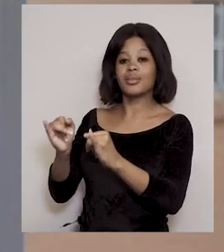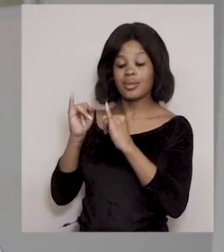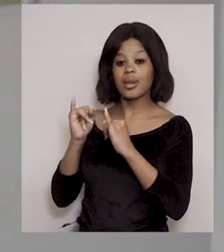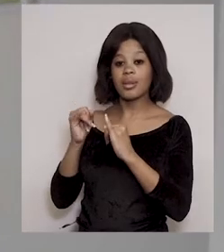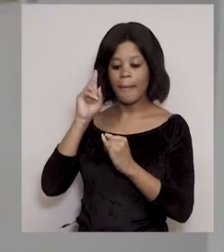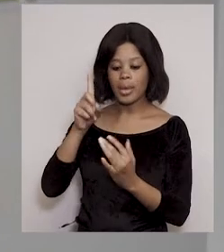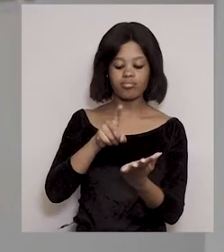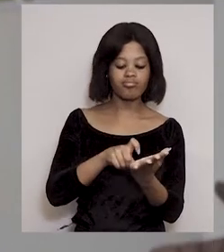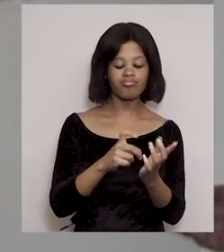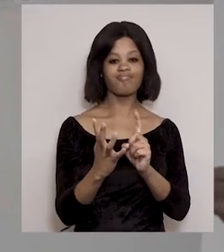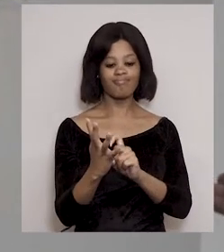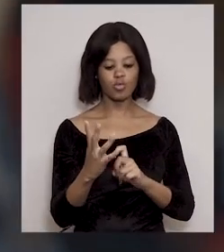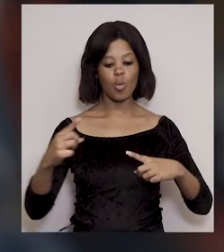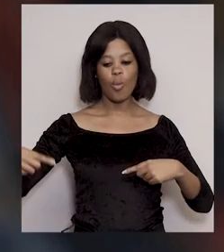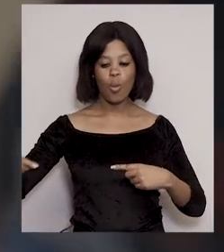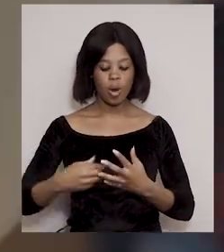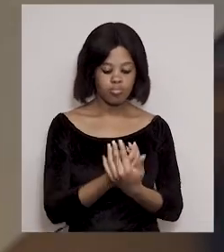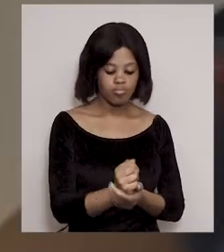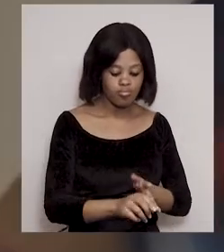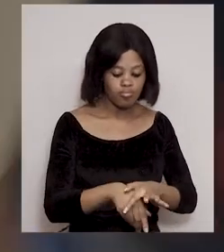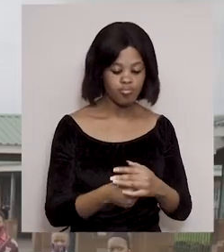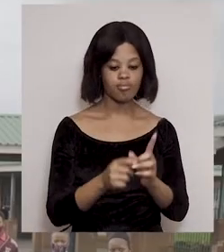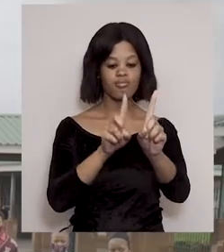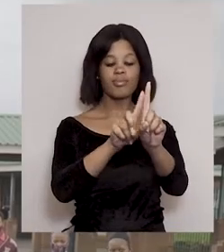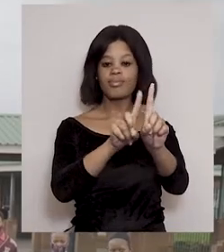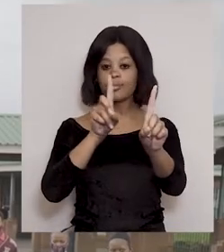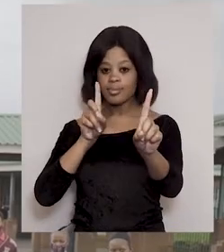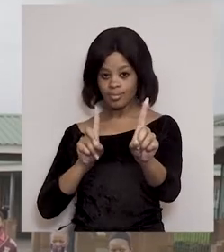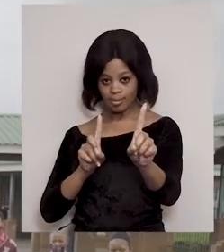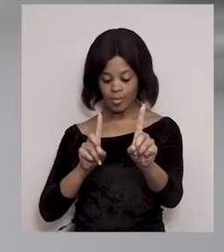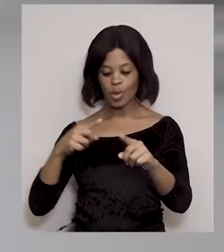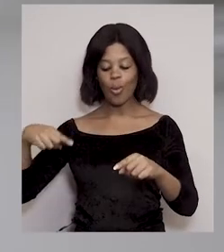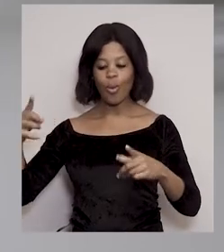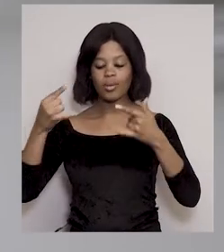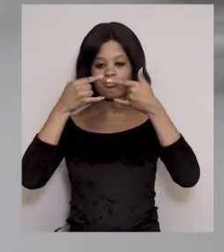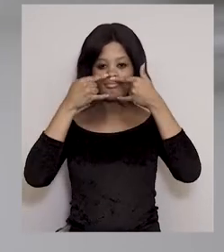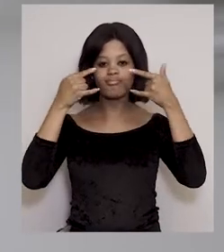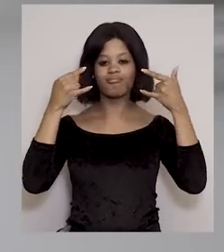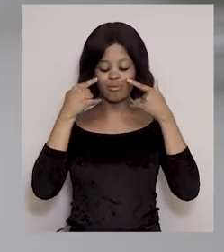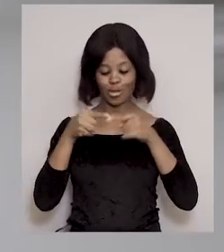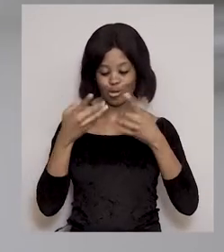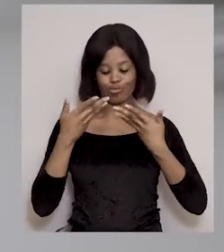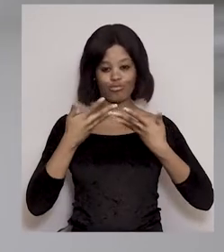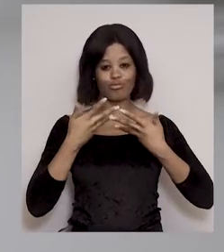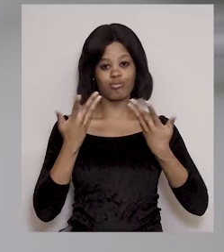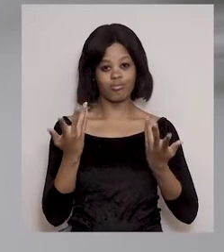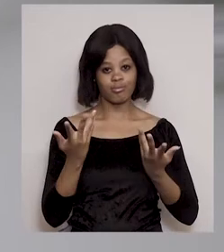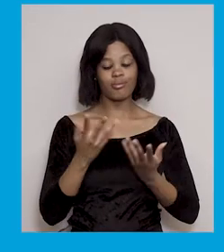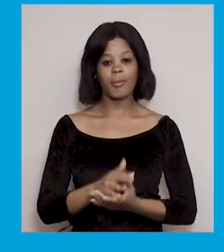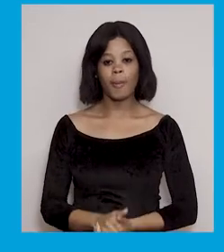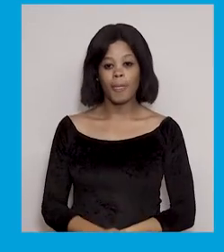kills. You should sanitize, always wash your hands, maintain social distancing, and always wear your mask like I did